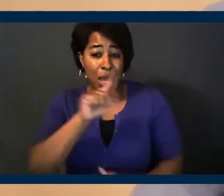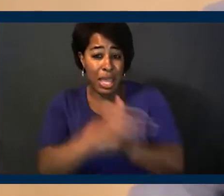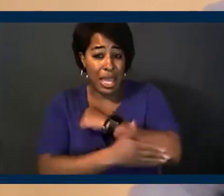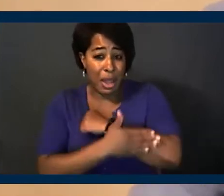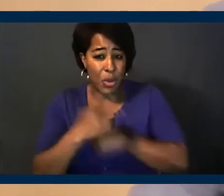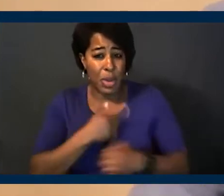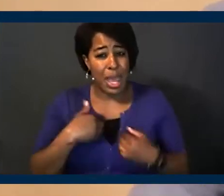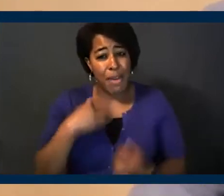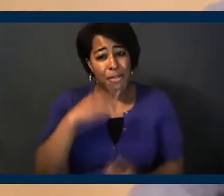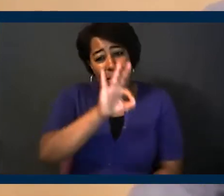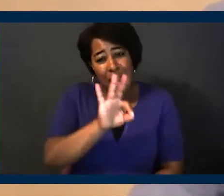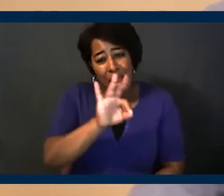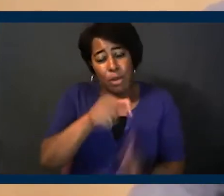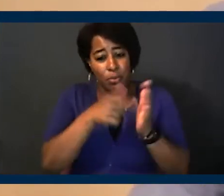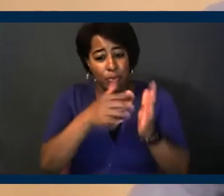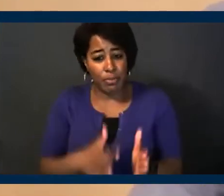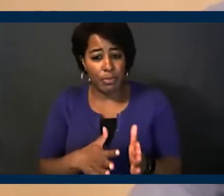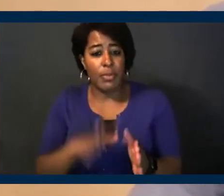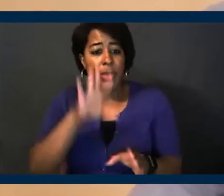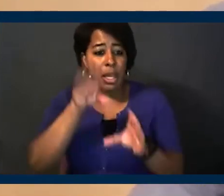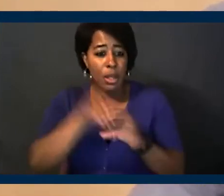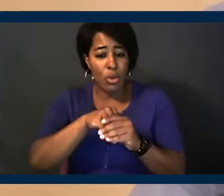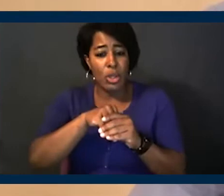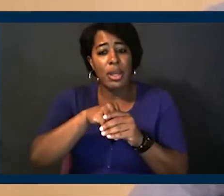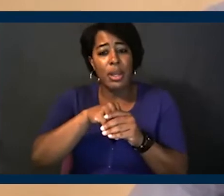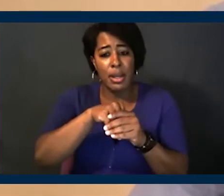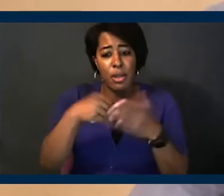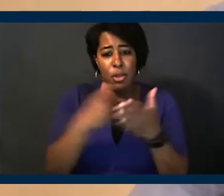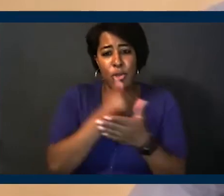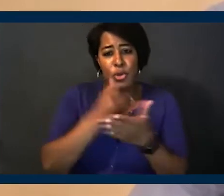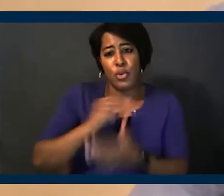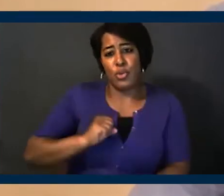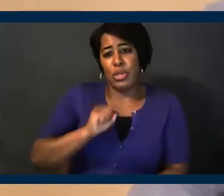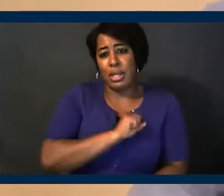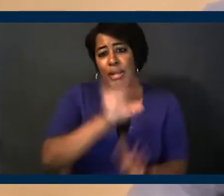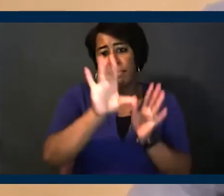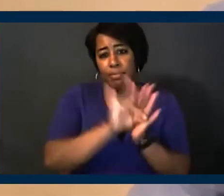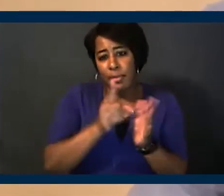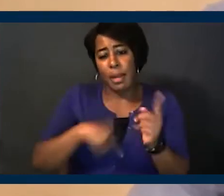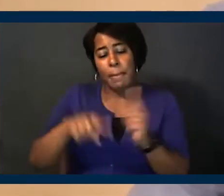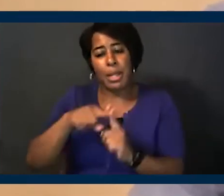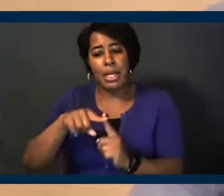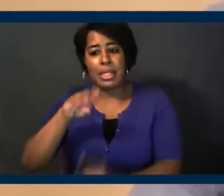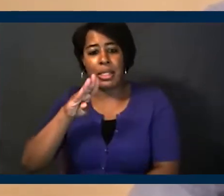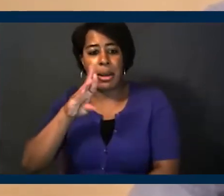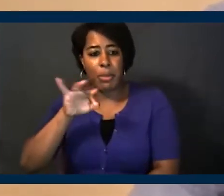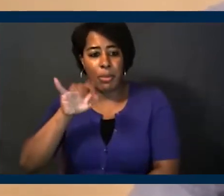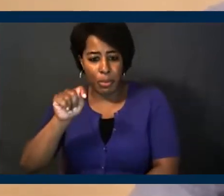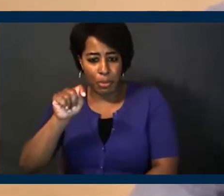including newly elected Senator Kamlager and Assemblymember Brian. And I think when it comes